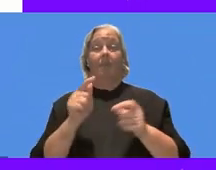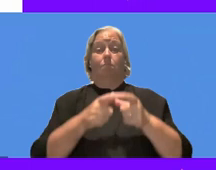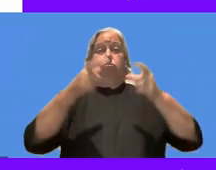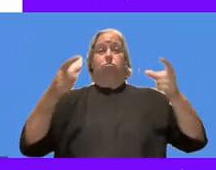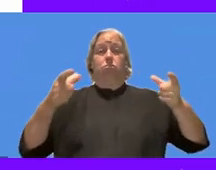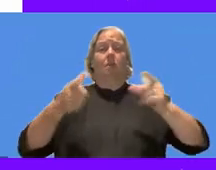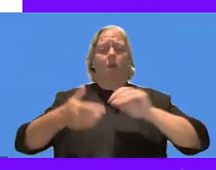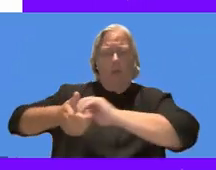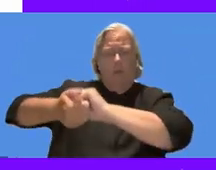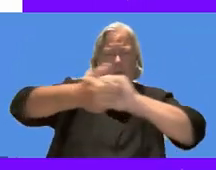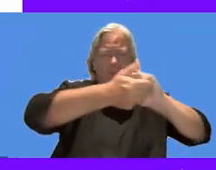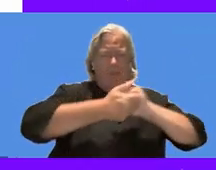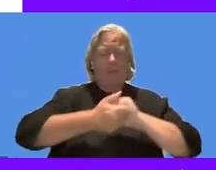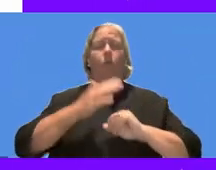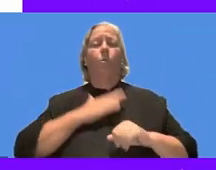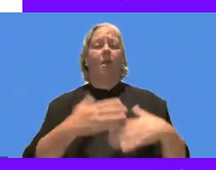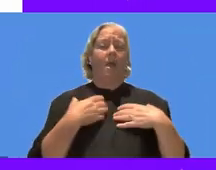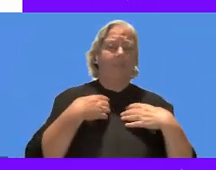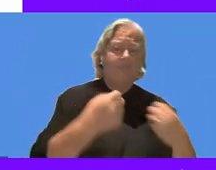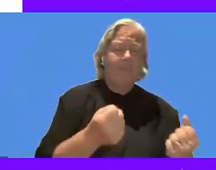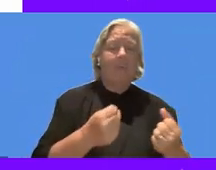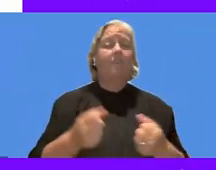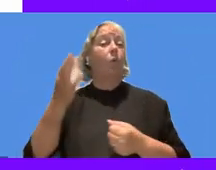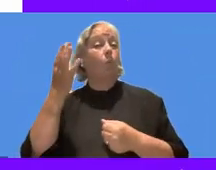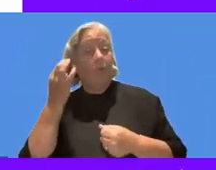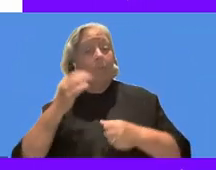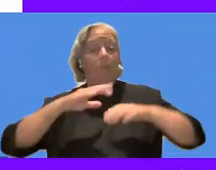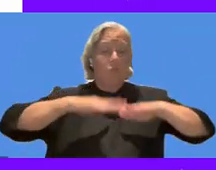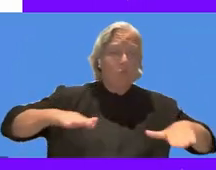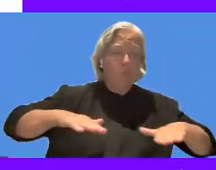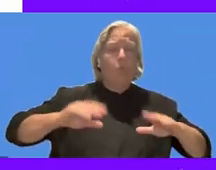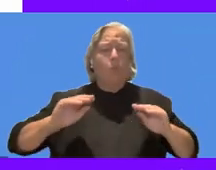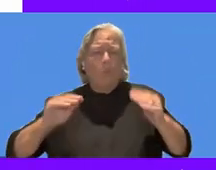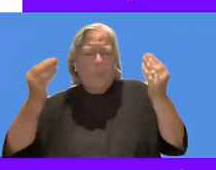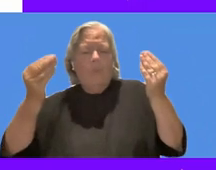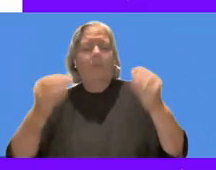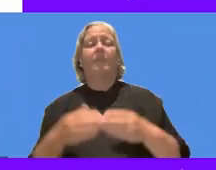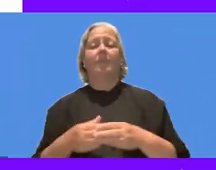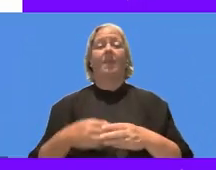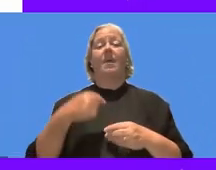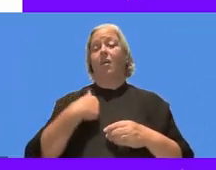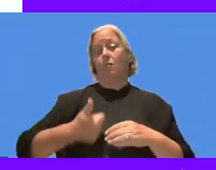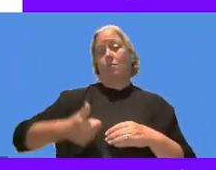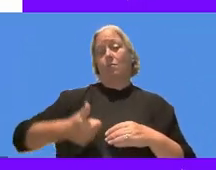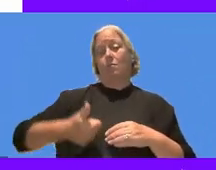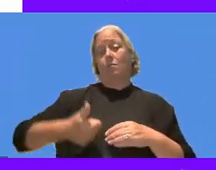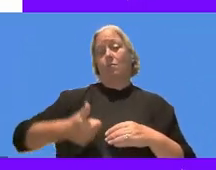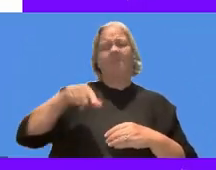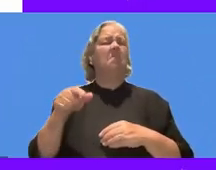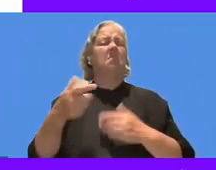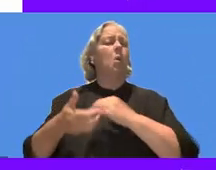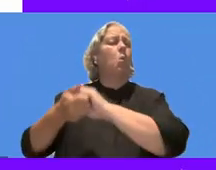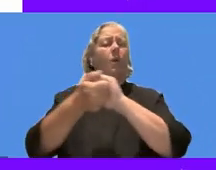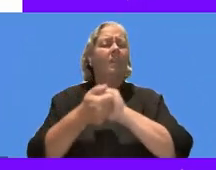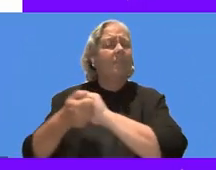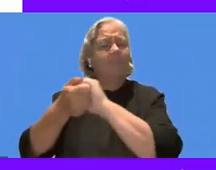the health and well-being of women, children, and adolescents. Besides this, I am also the manager of the Yield Hub, an independent initiative on